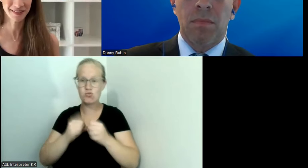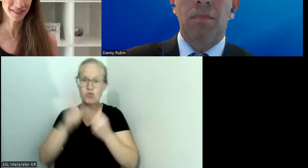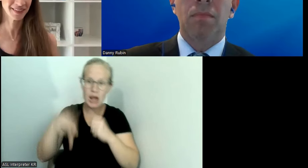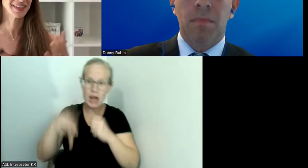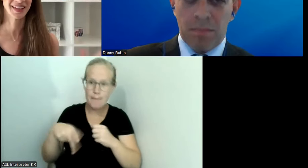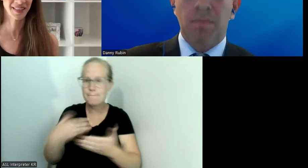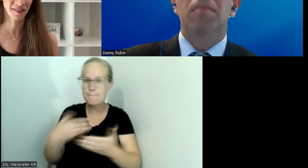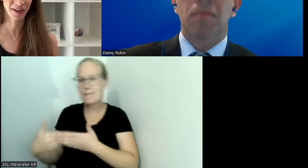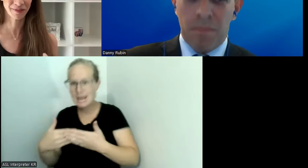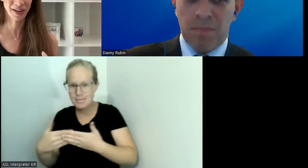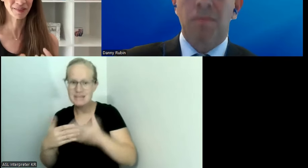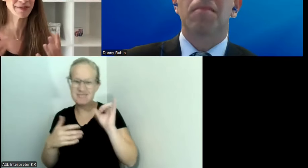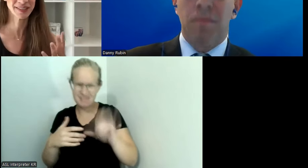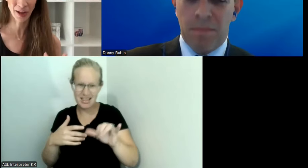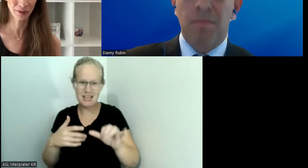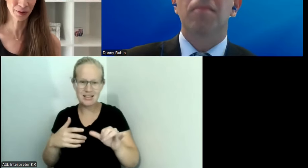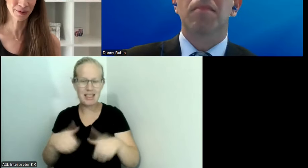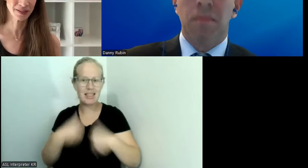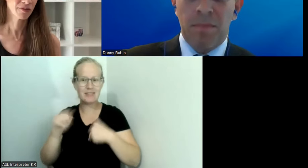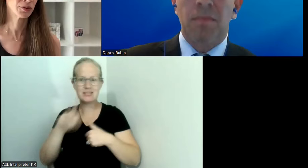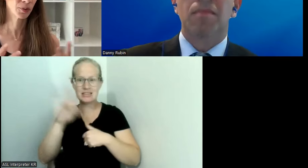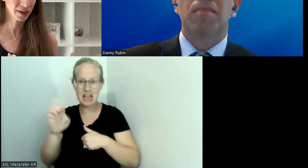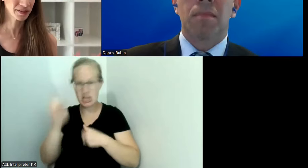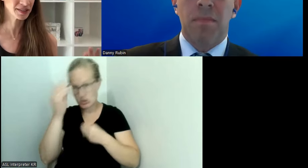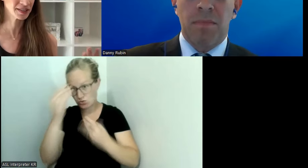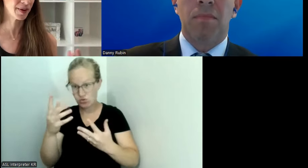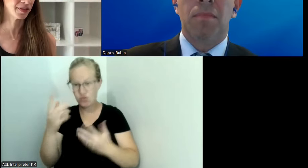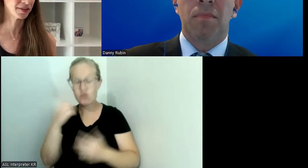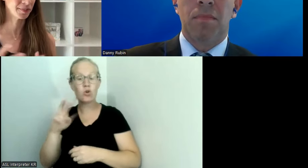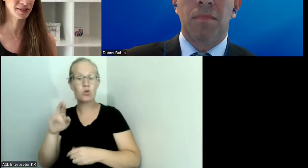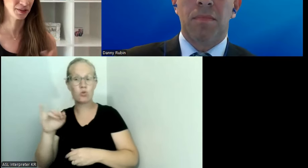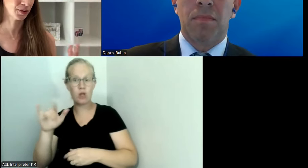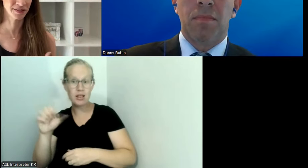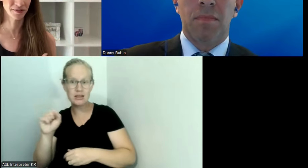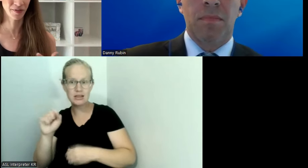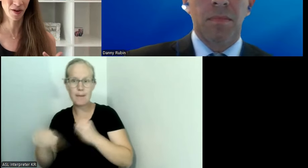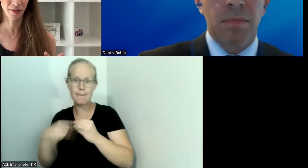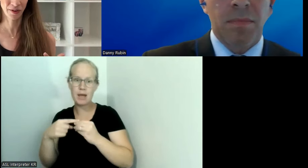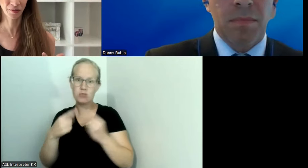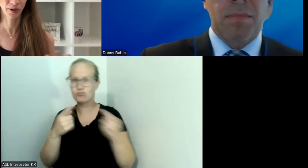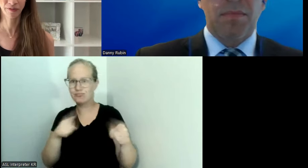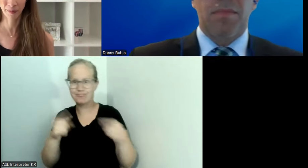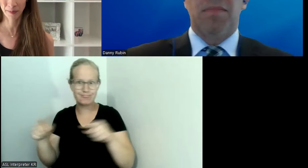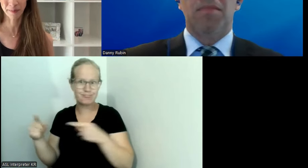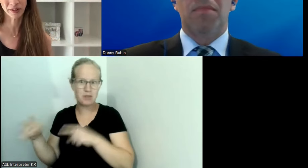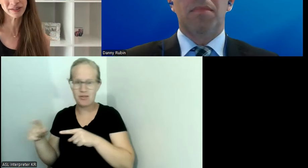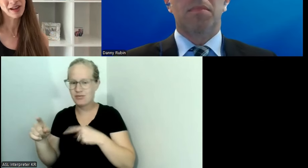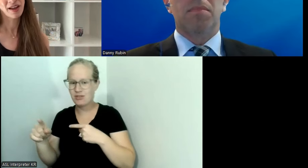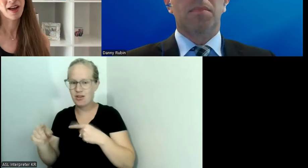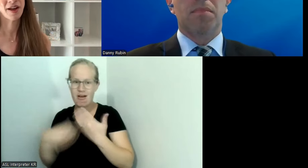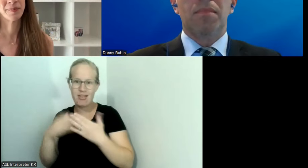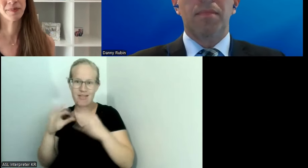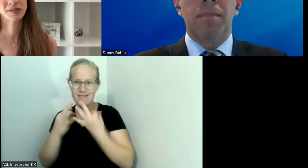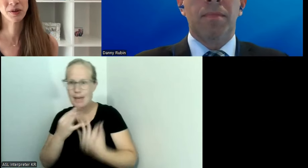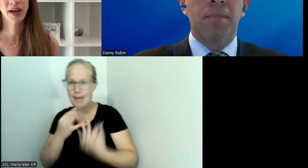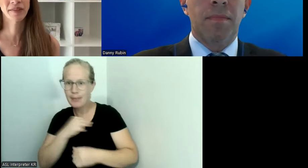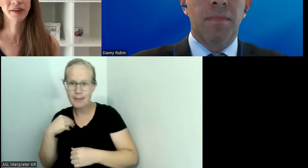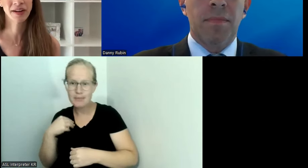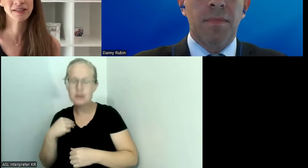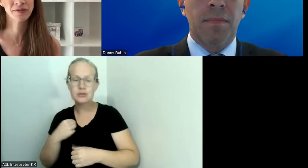babies and things like that. lot of like lifestyle news for Royals. It's about the comings and goings of all the Royal family members. Um,